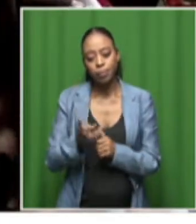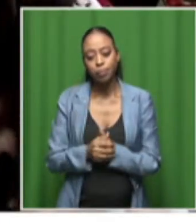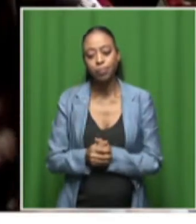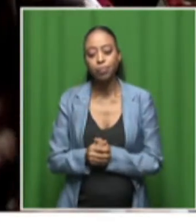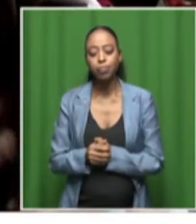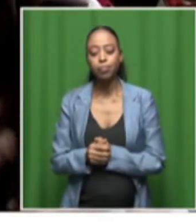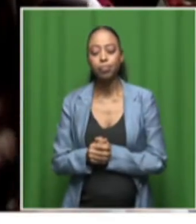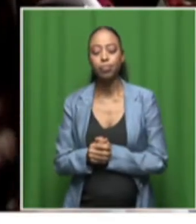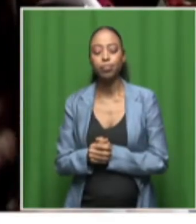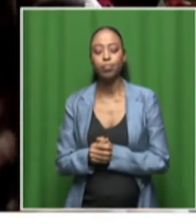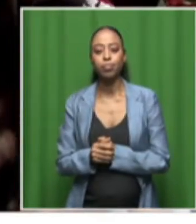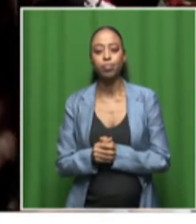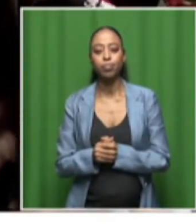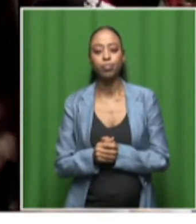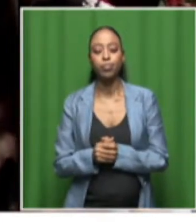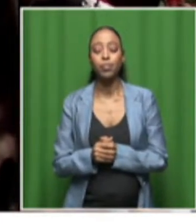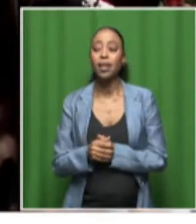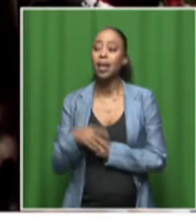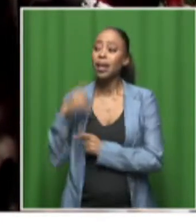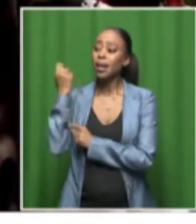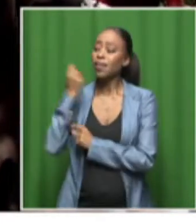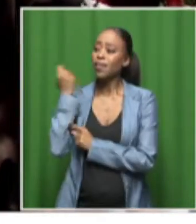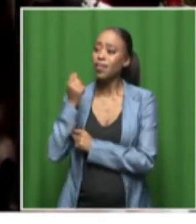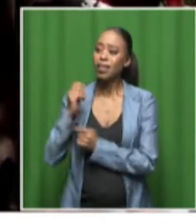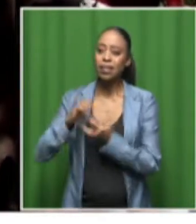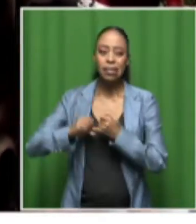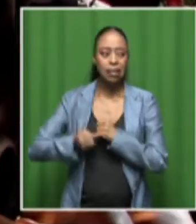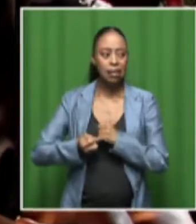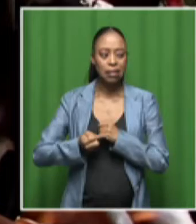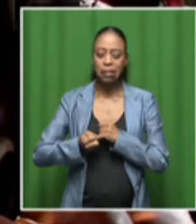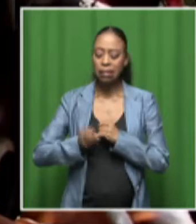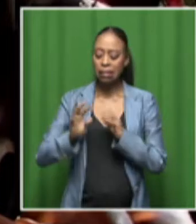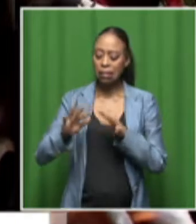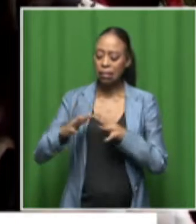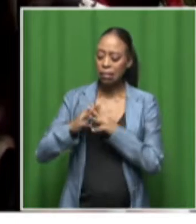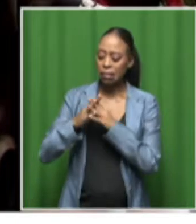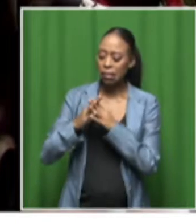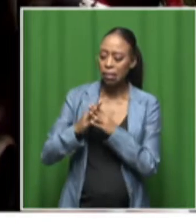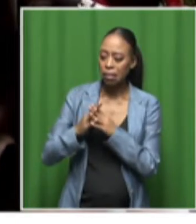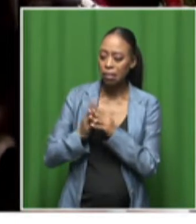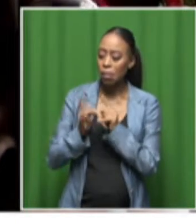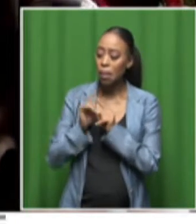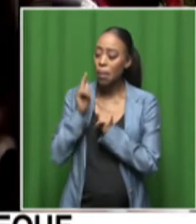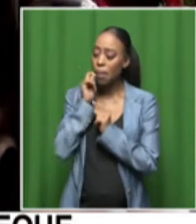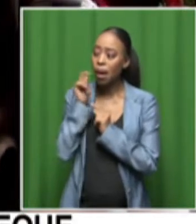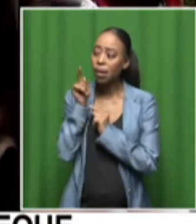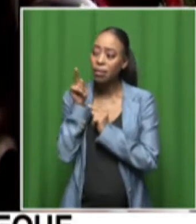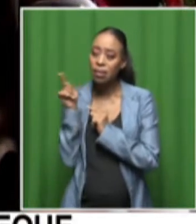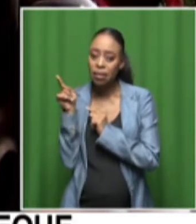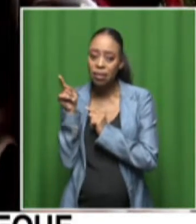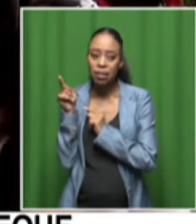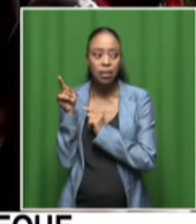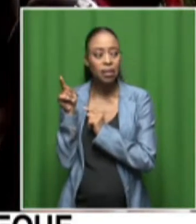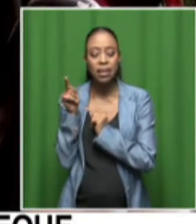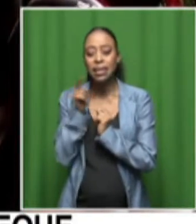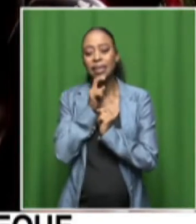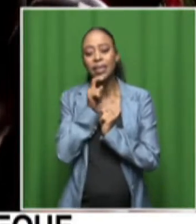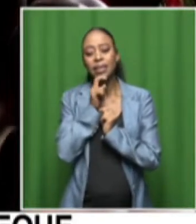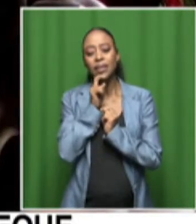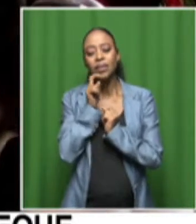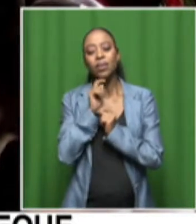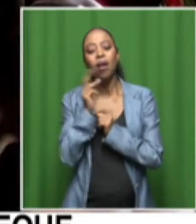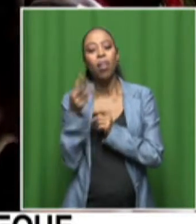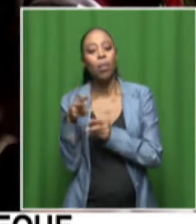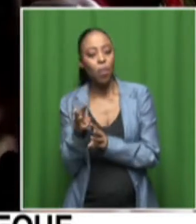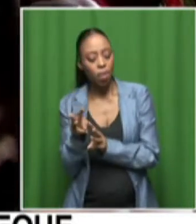Actually, the village is trying to stand in on, but now the men they are using another